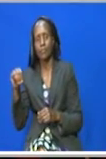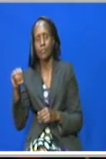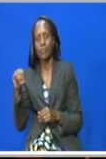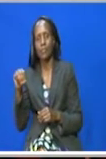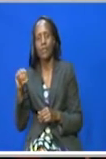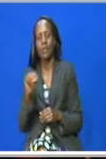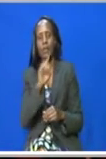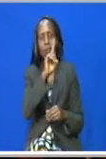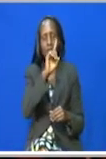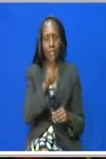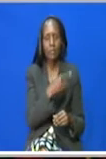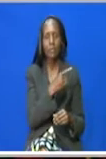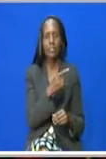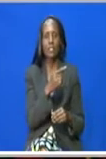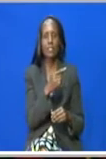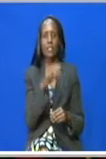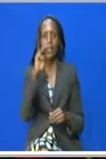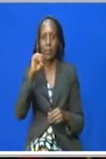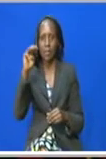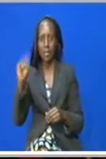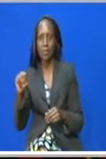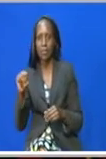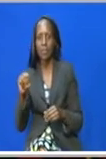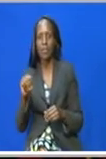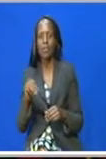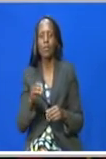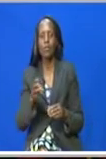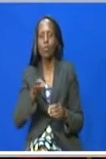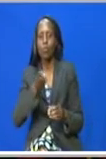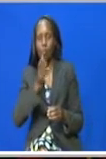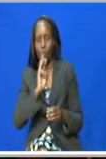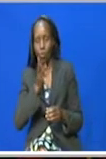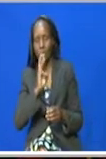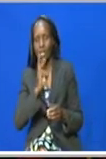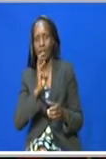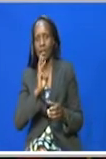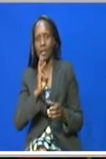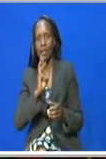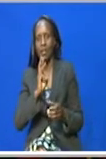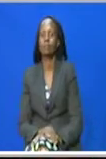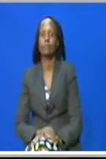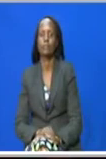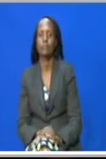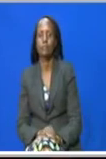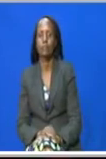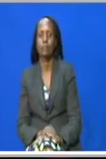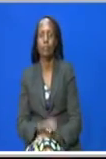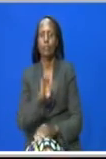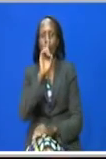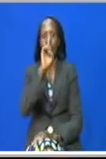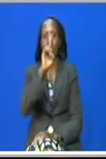1000 milliliters is in liquid form. That's what I want you to see. And this is solid.